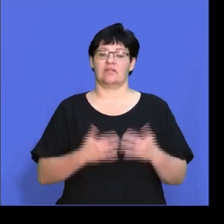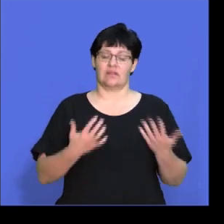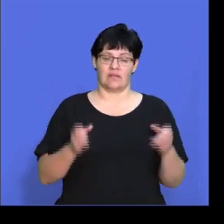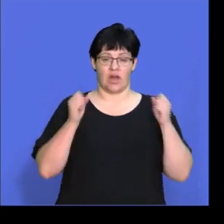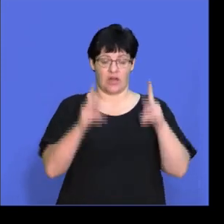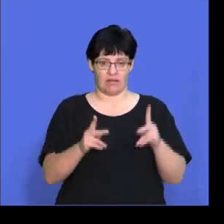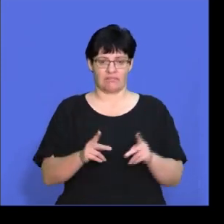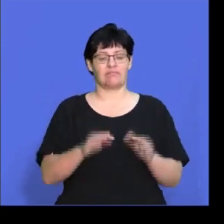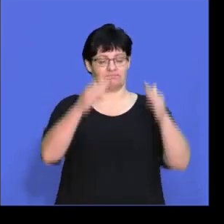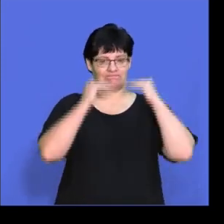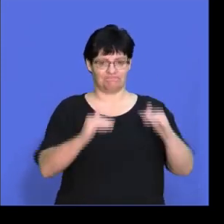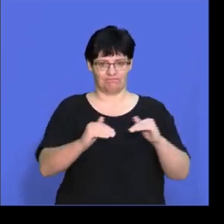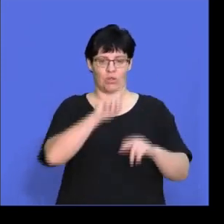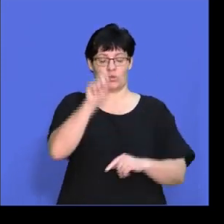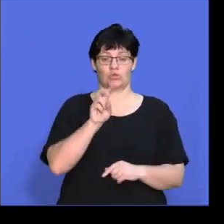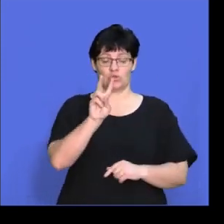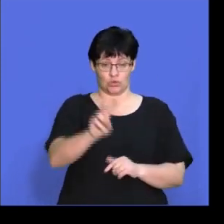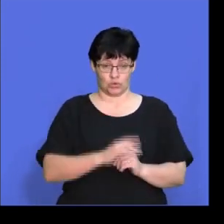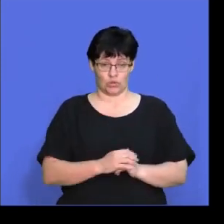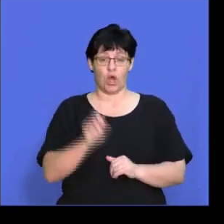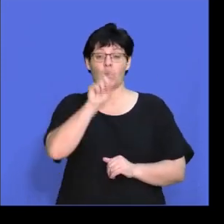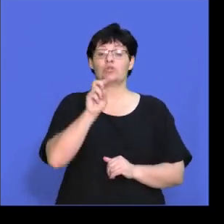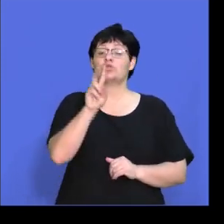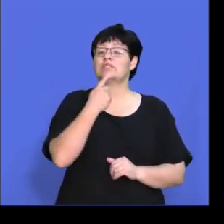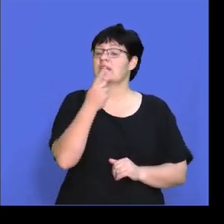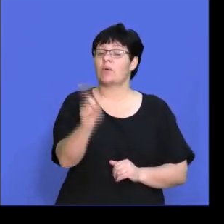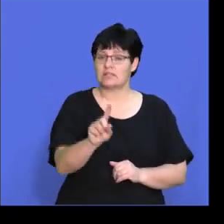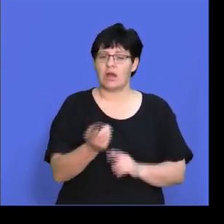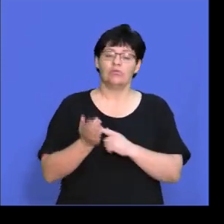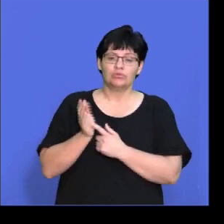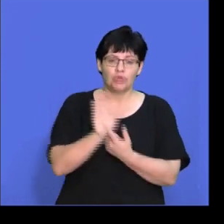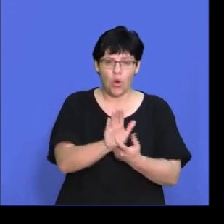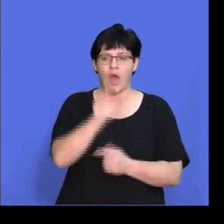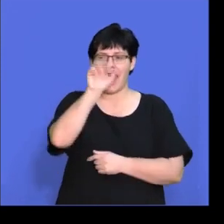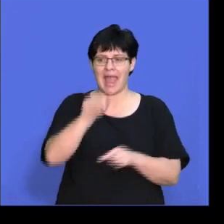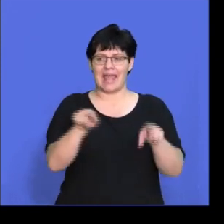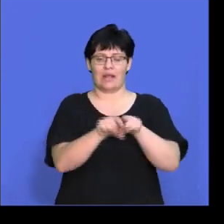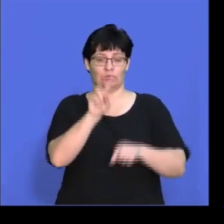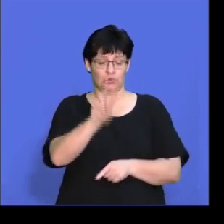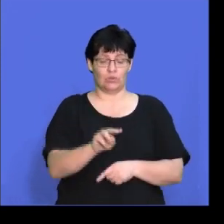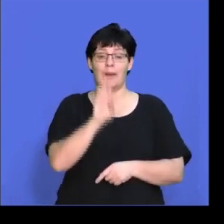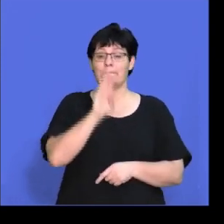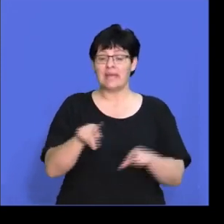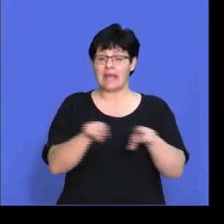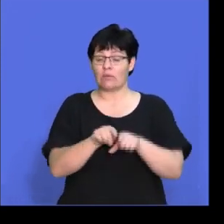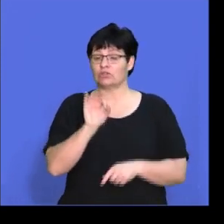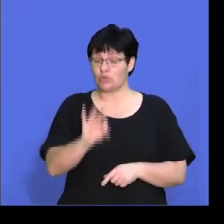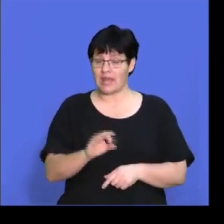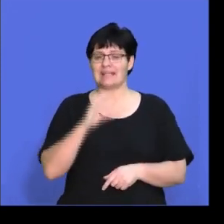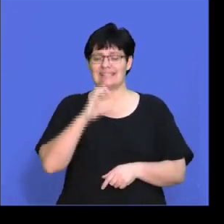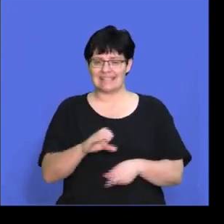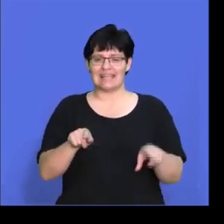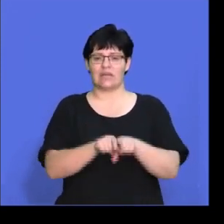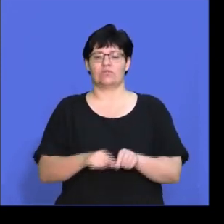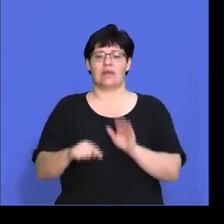Okay, so let's move on to question 2. Question 2 says, show that a is equal to 2, b is equal to 3, and c is equal